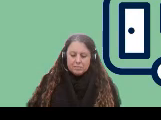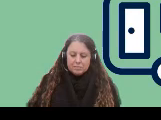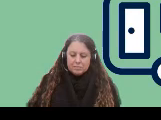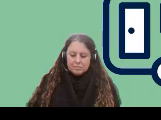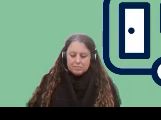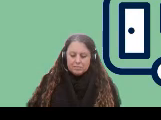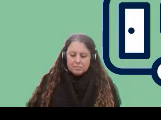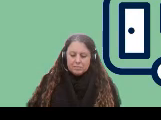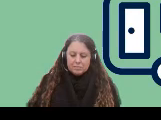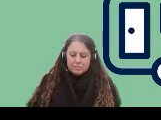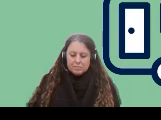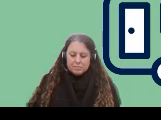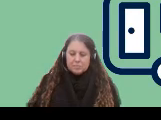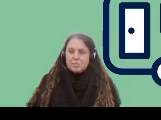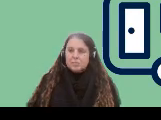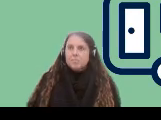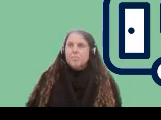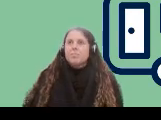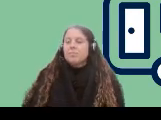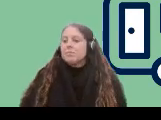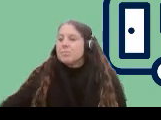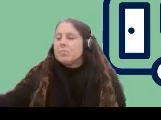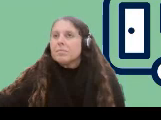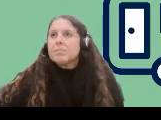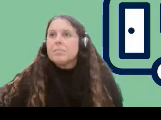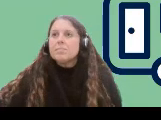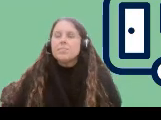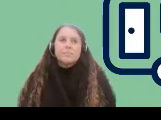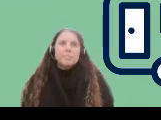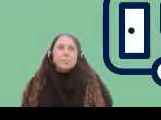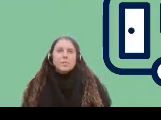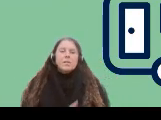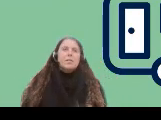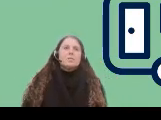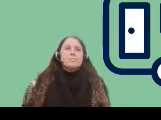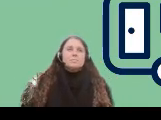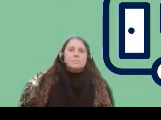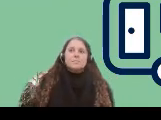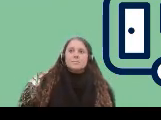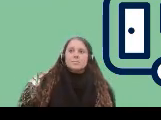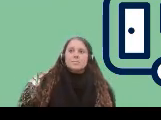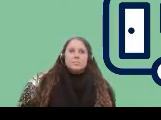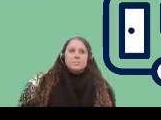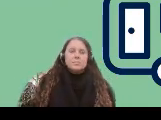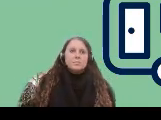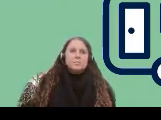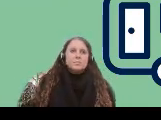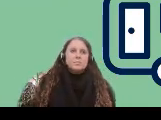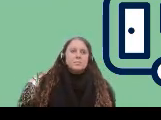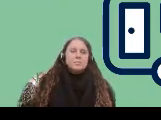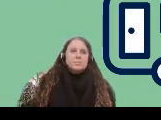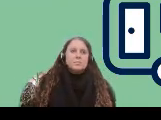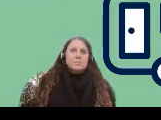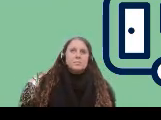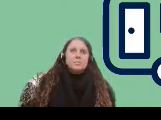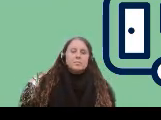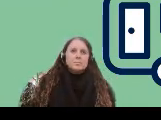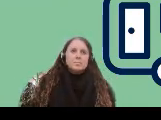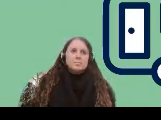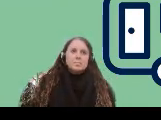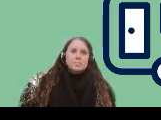Just a little bit of, I guess, summary on the key dates of the scheme. We kicked off the Portable Long Service